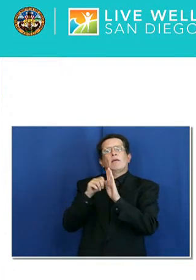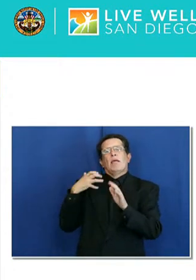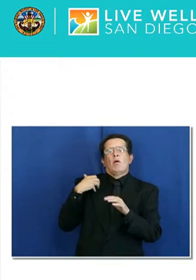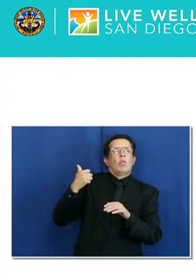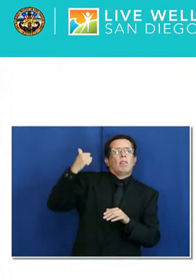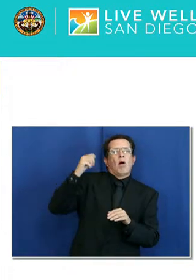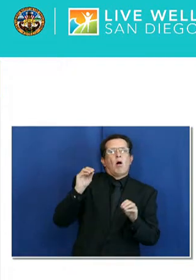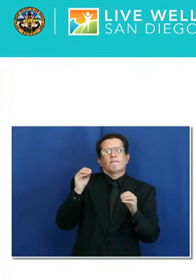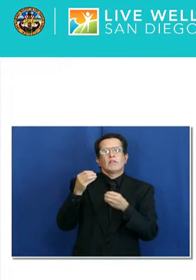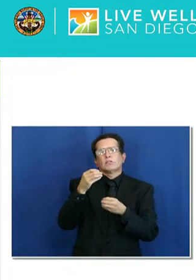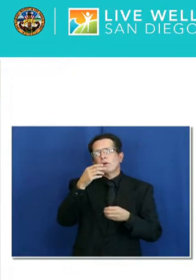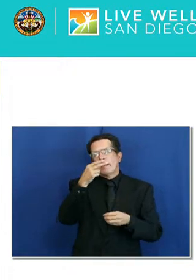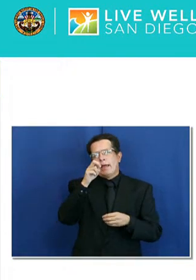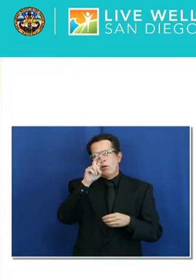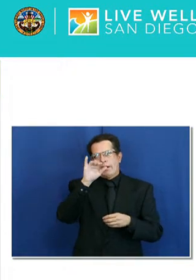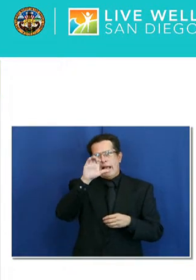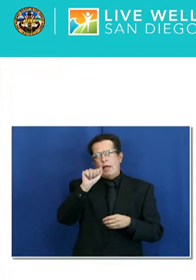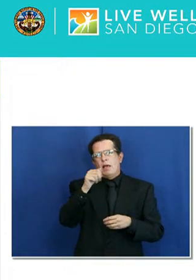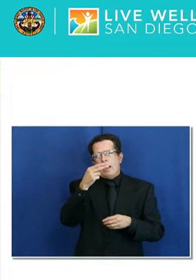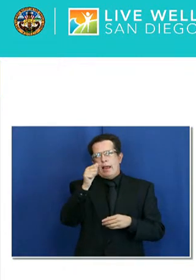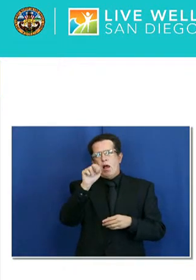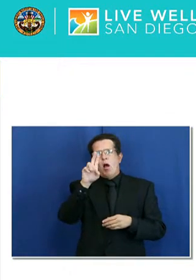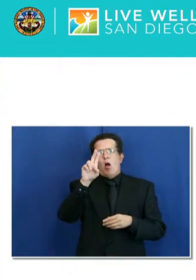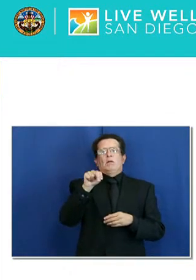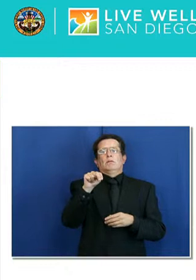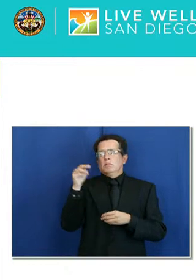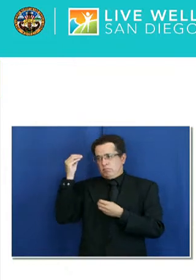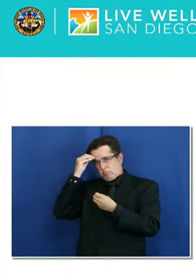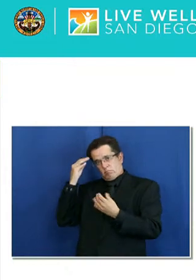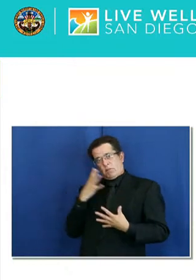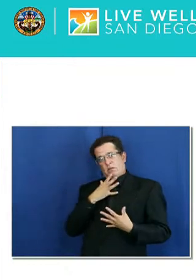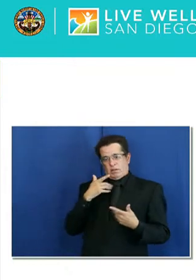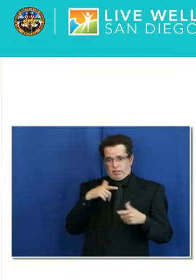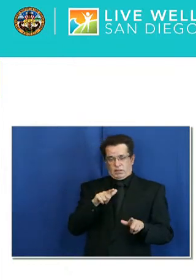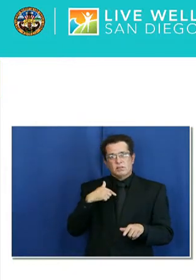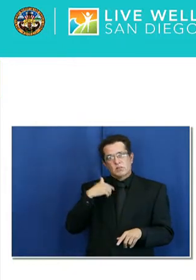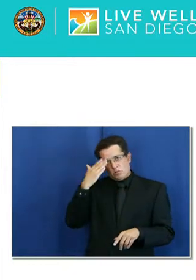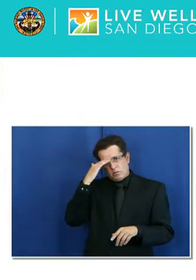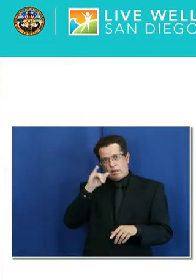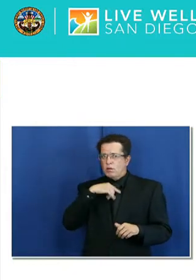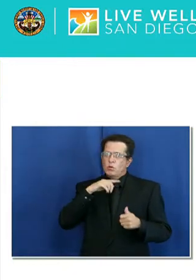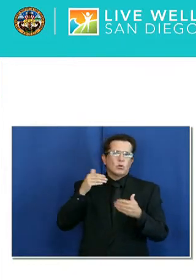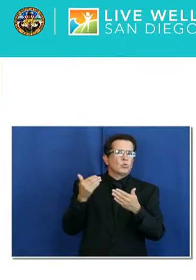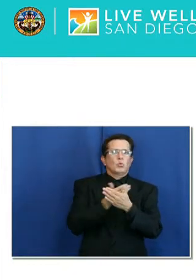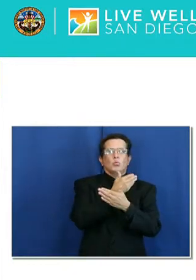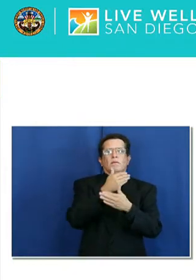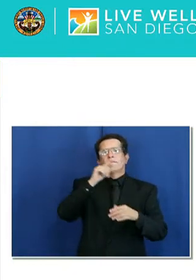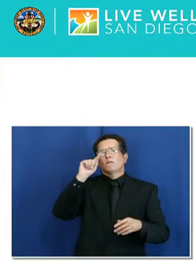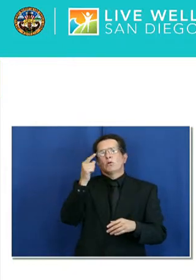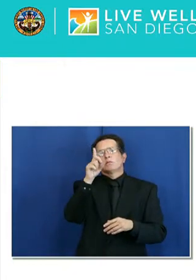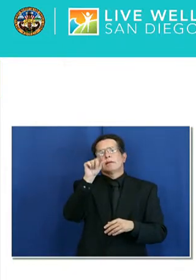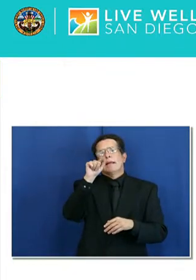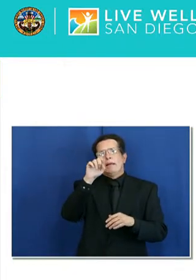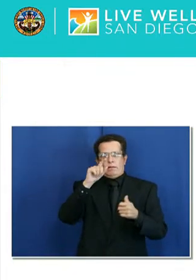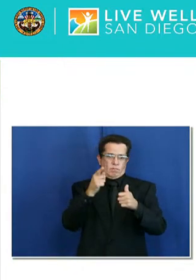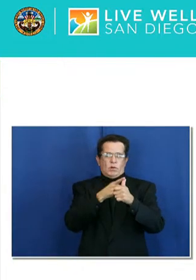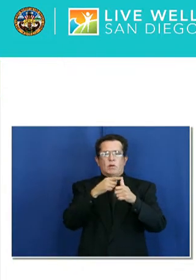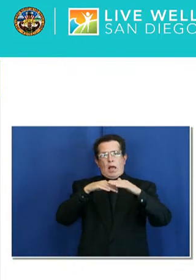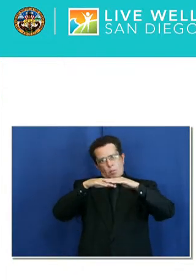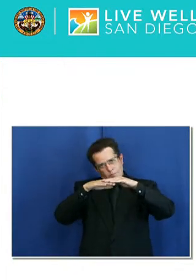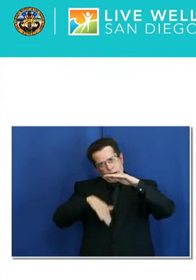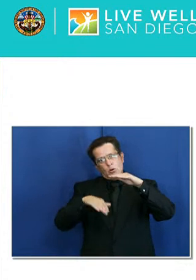officer, Dr. Erica Pan, and was informed that our new first date below